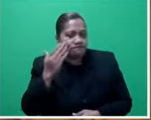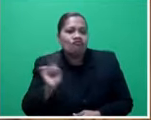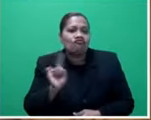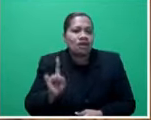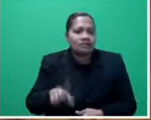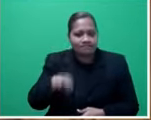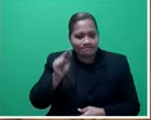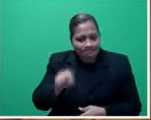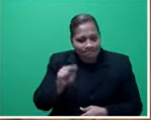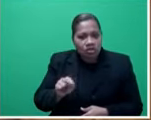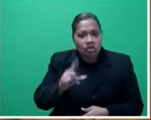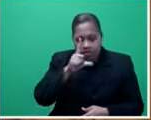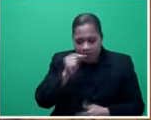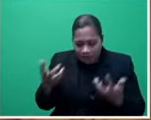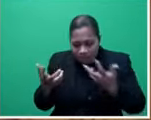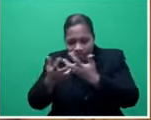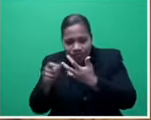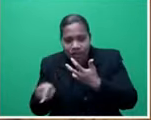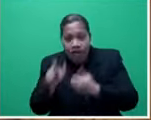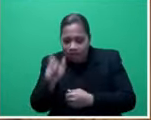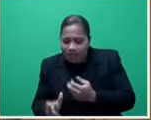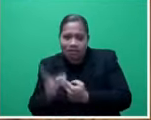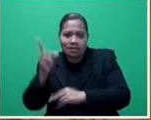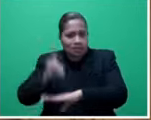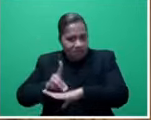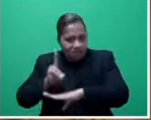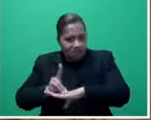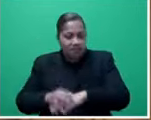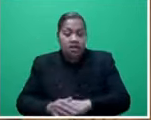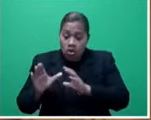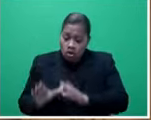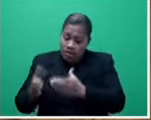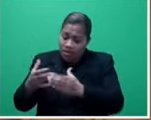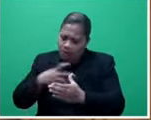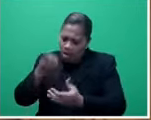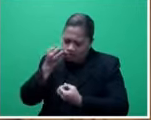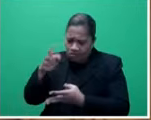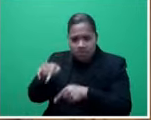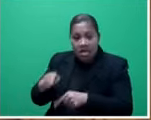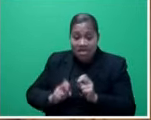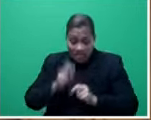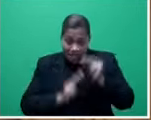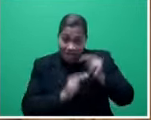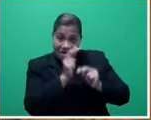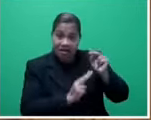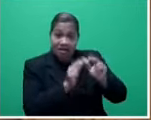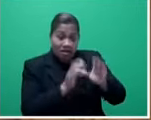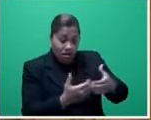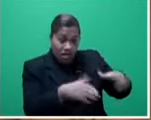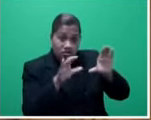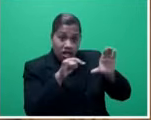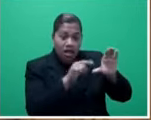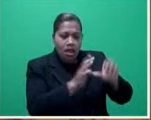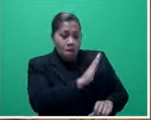required to cater for people with disabilities. The committee was further informed that the Construction Industry Council board members